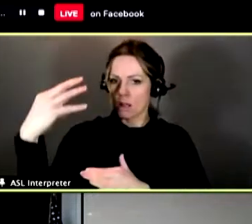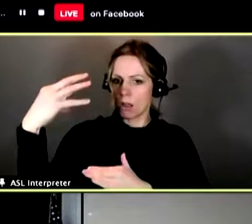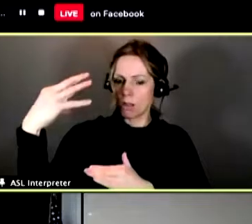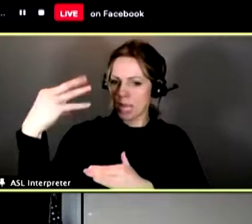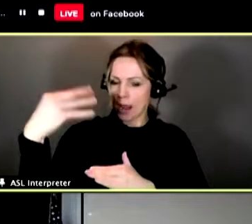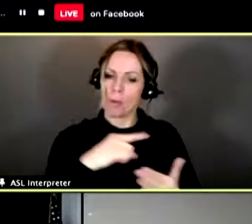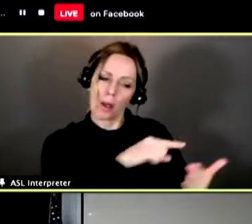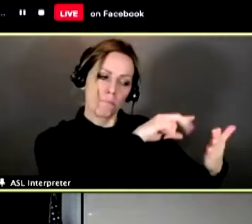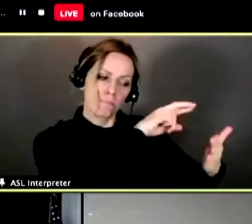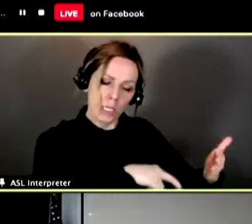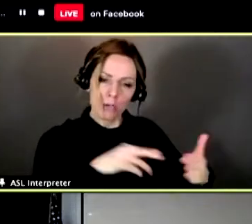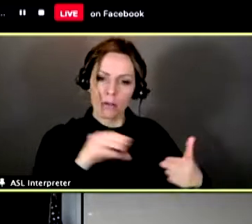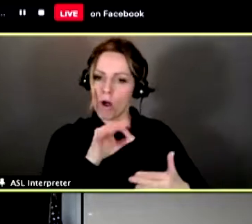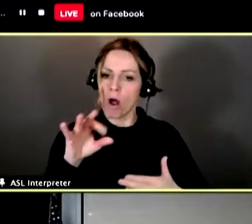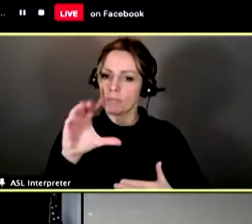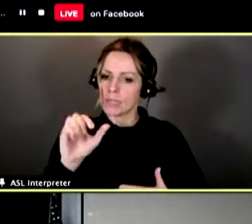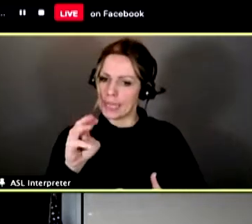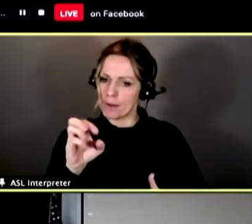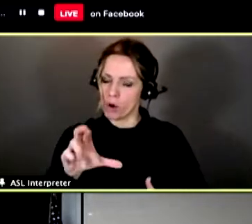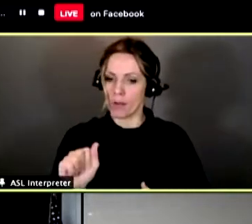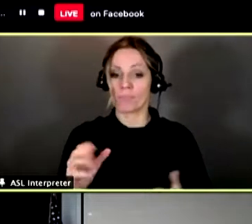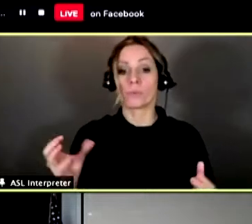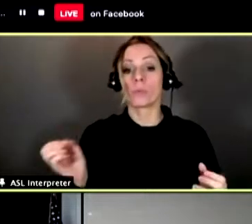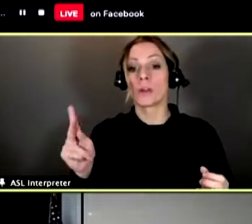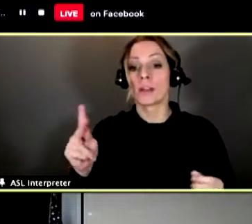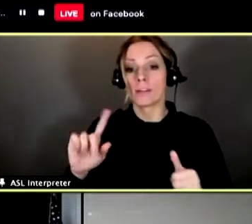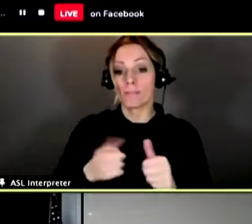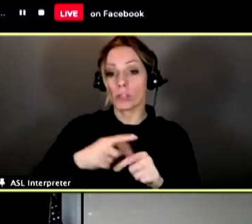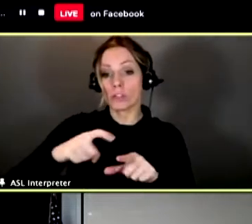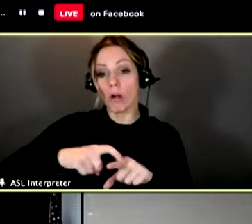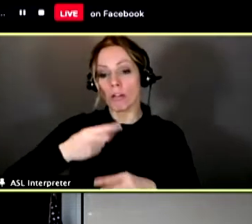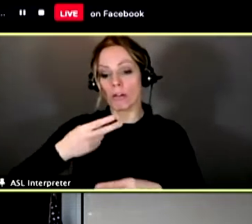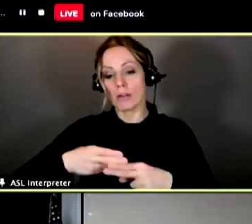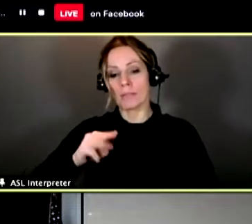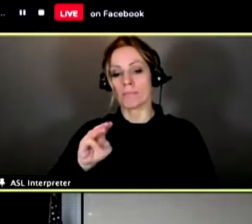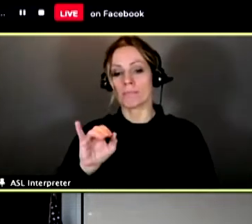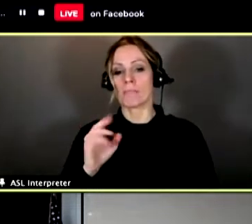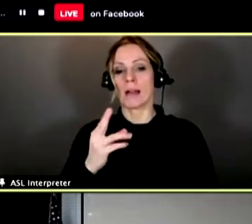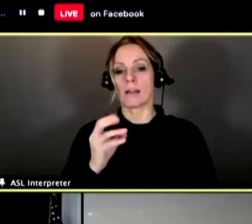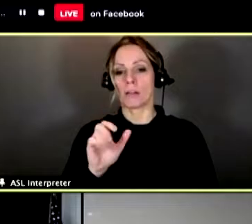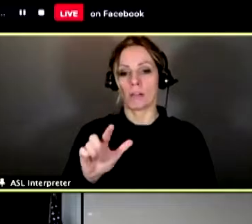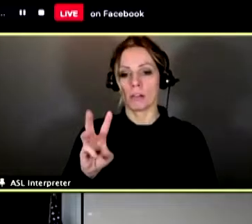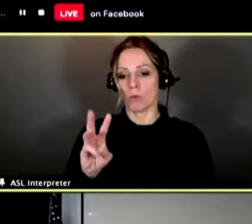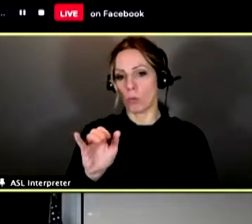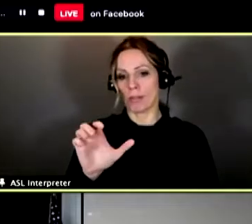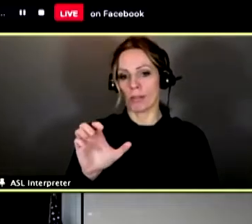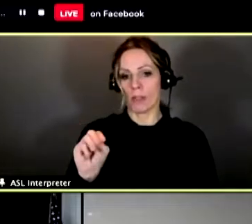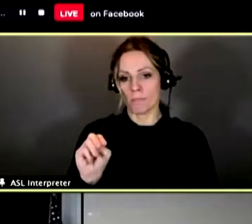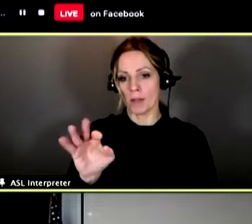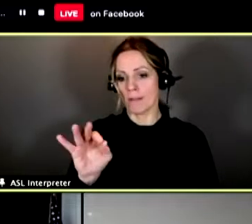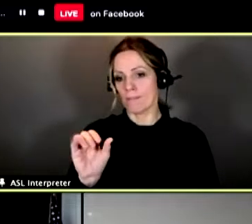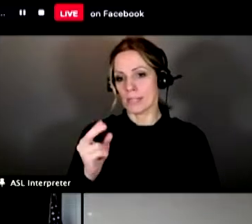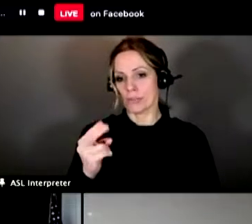like to take is calling from Salt Lake City, and this is Michael William Fisher, who's been standing by.